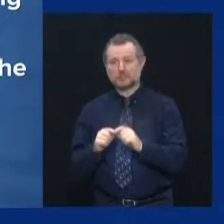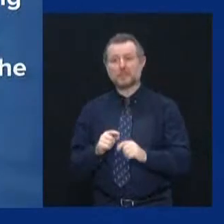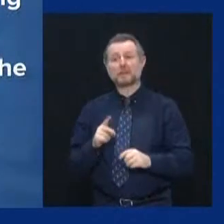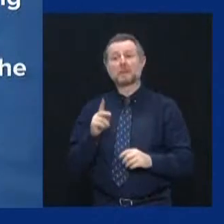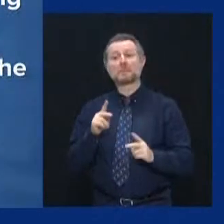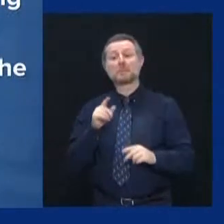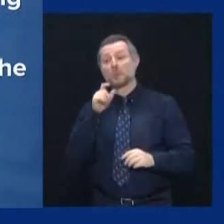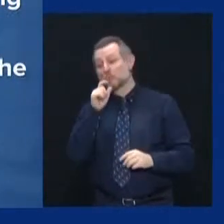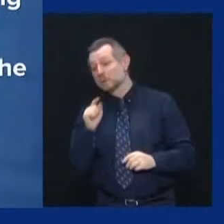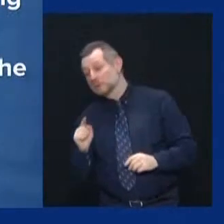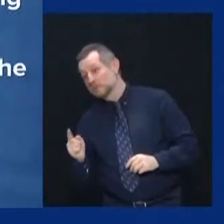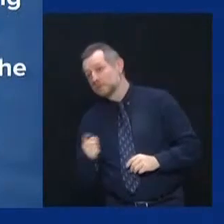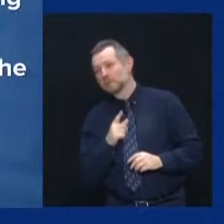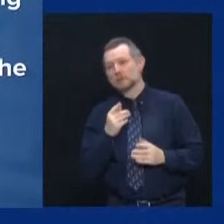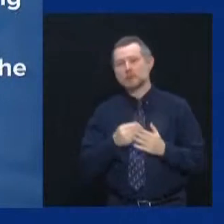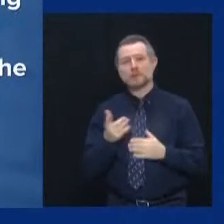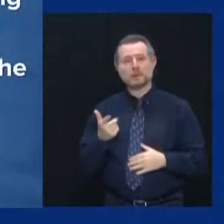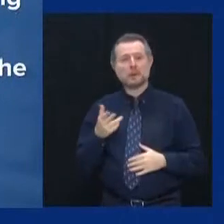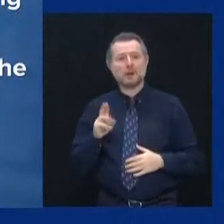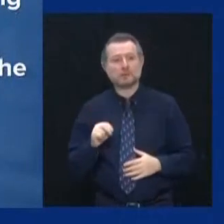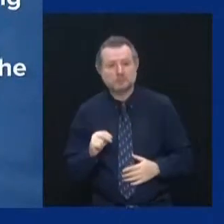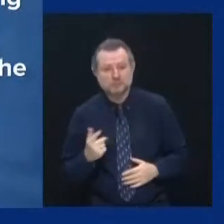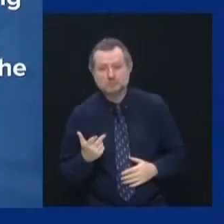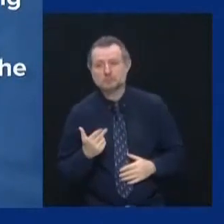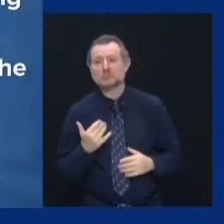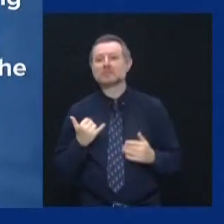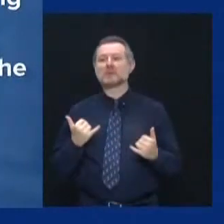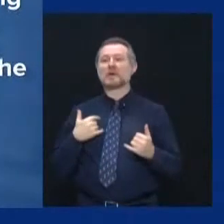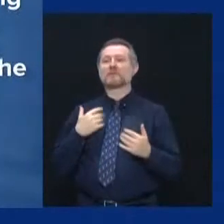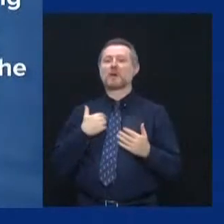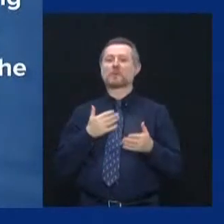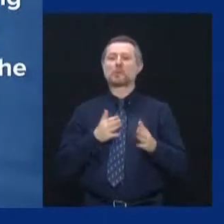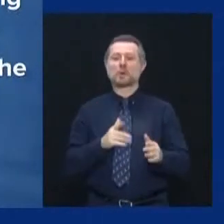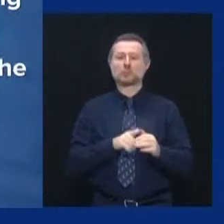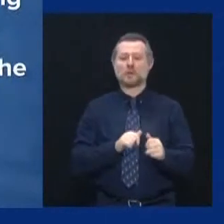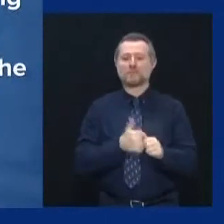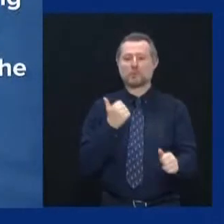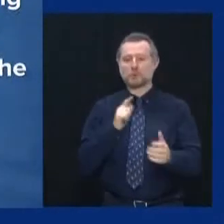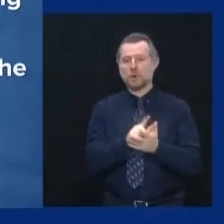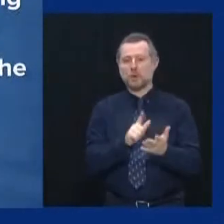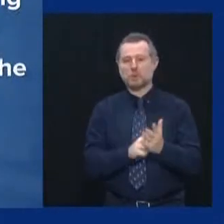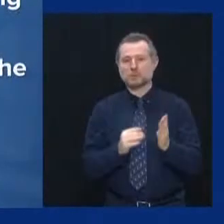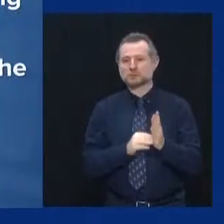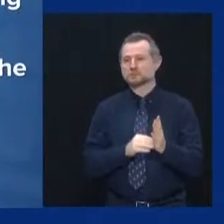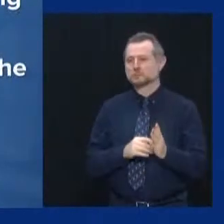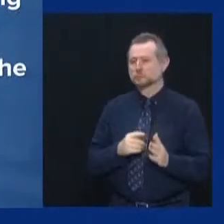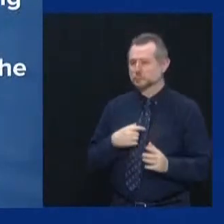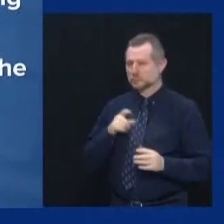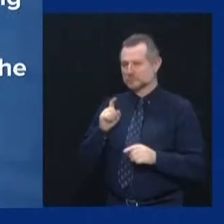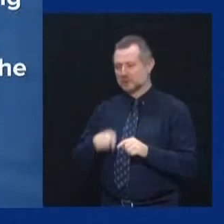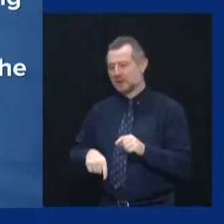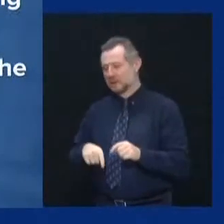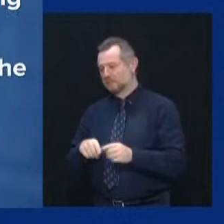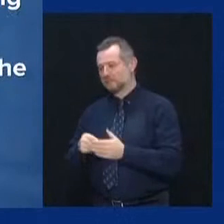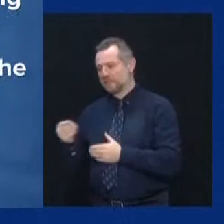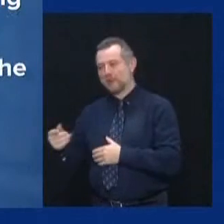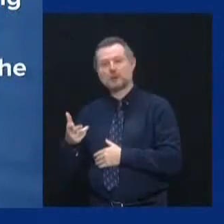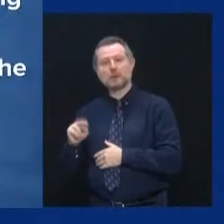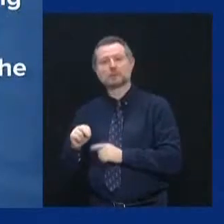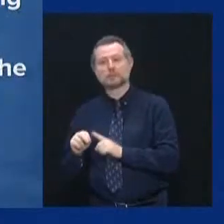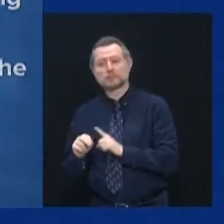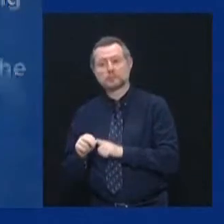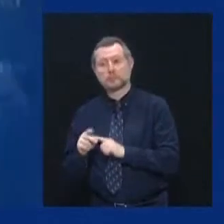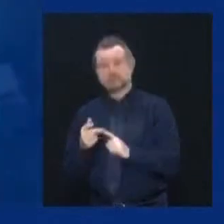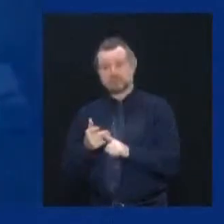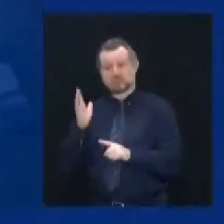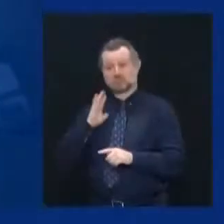buy guns. Right now there is a loophole in the law. We want to close that. If you're an abuser, you